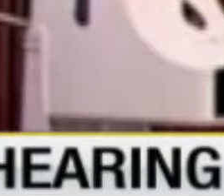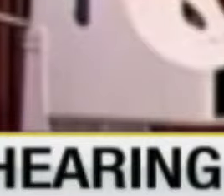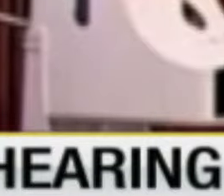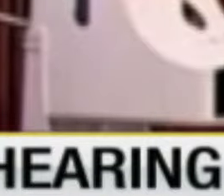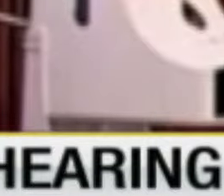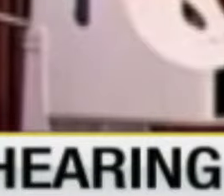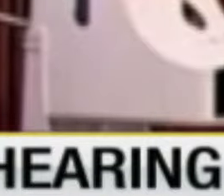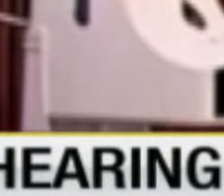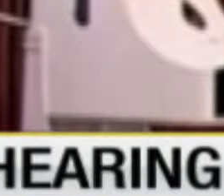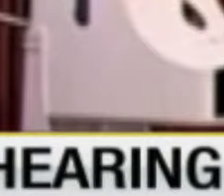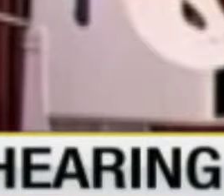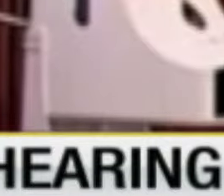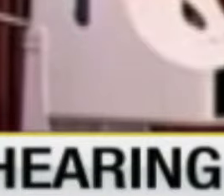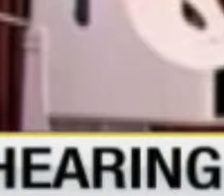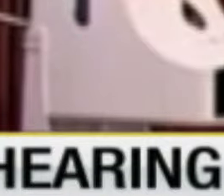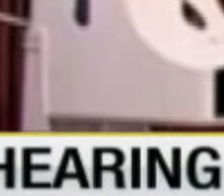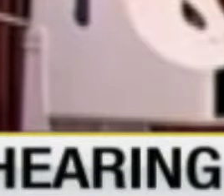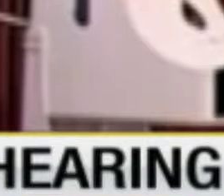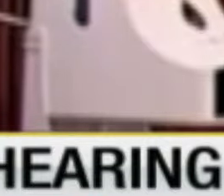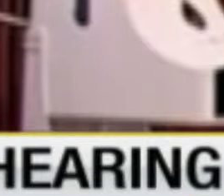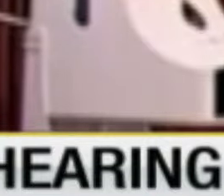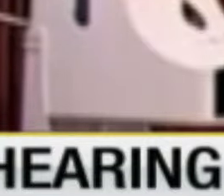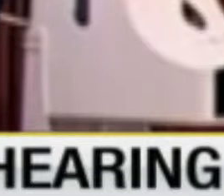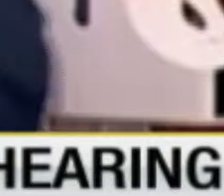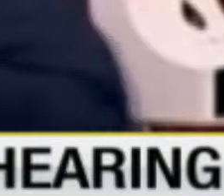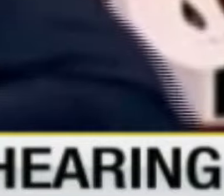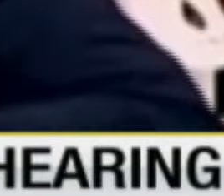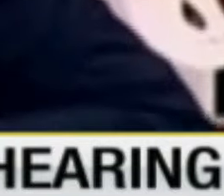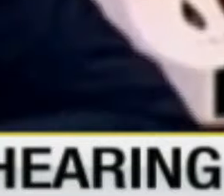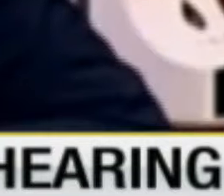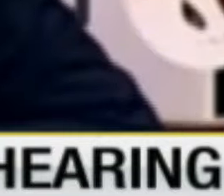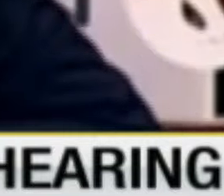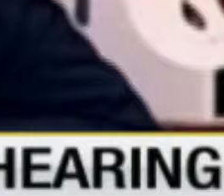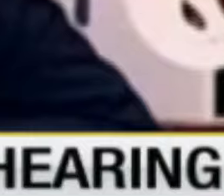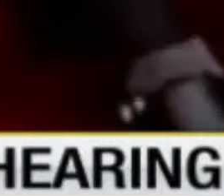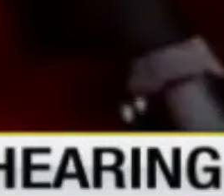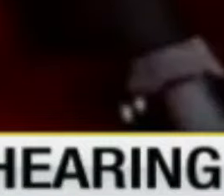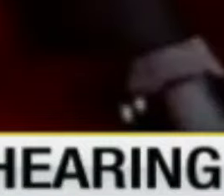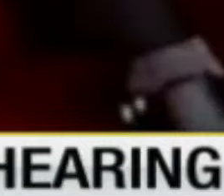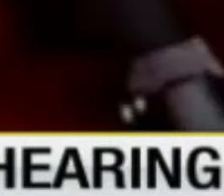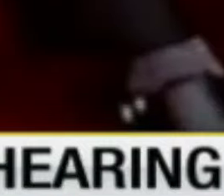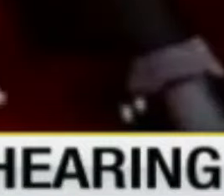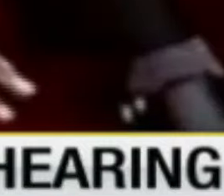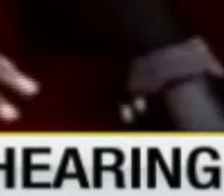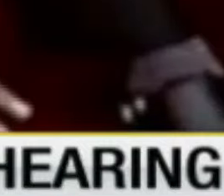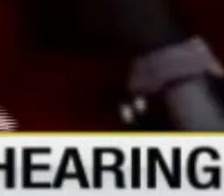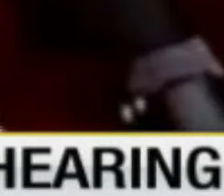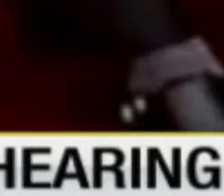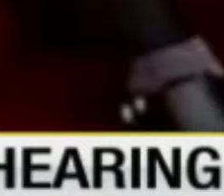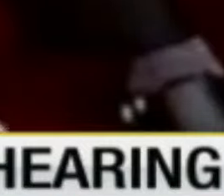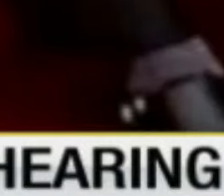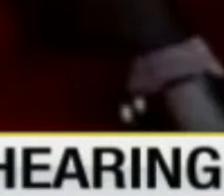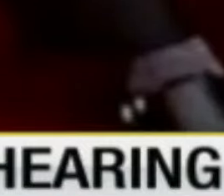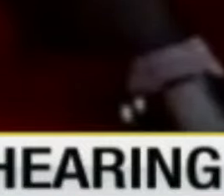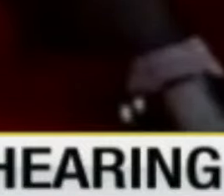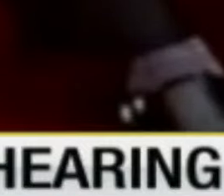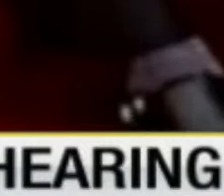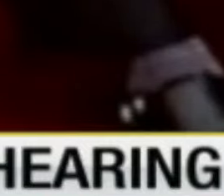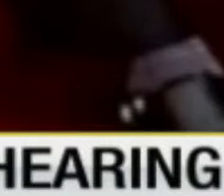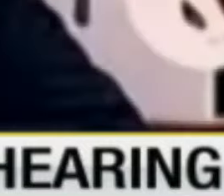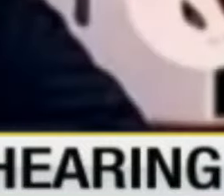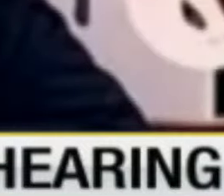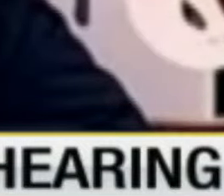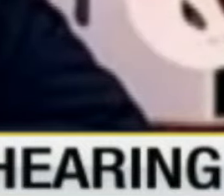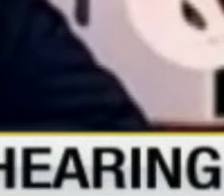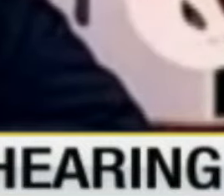me. But luckily, Honorable Speaker, the law envisages such a situation as the one before